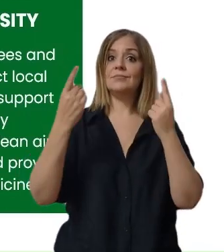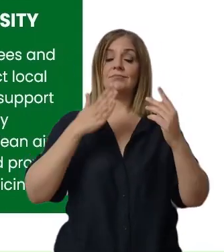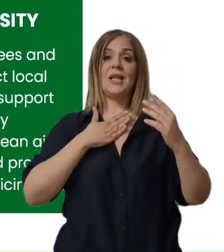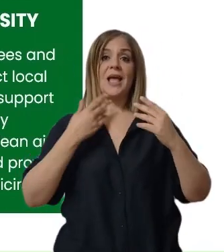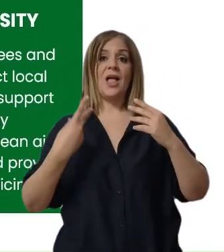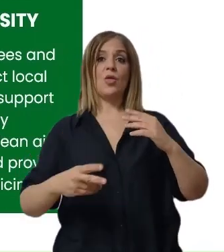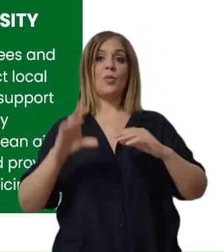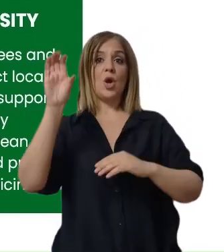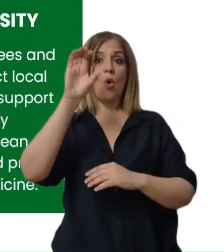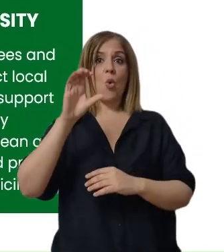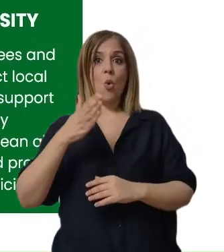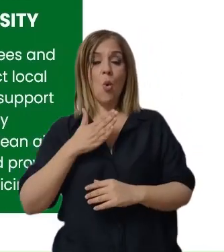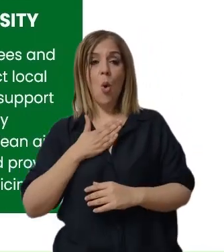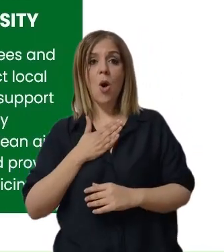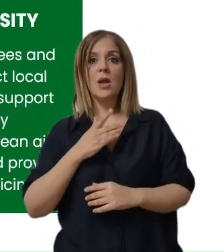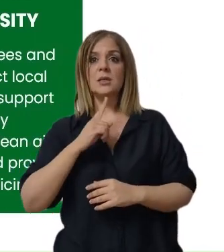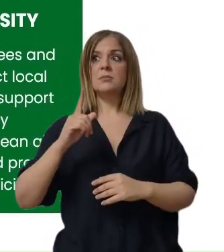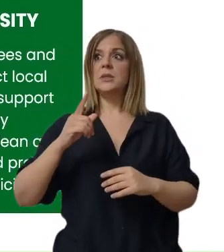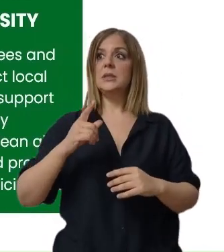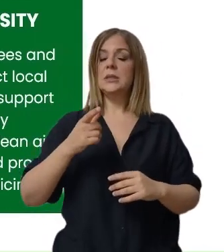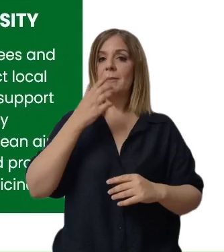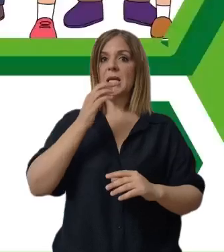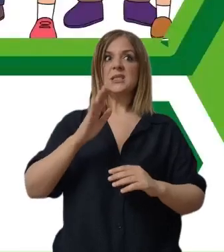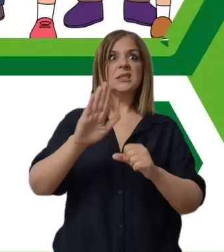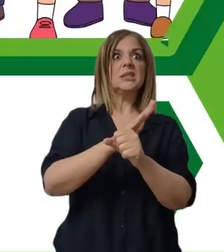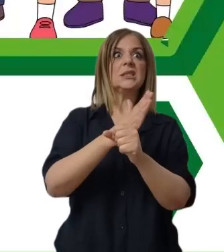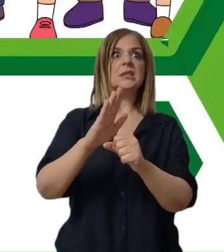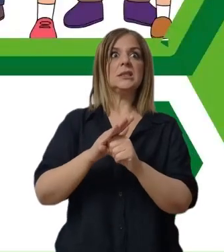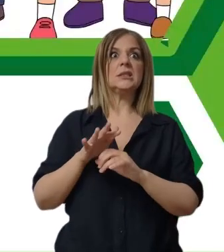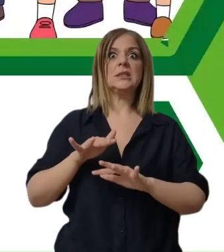country and not disrespect it.